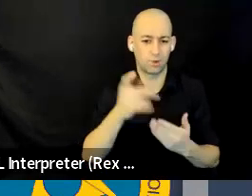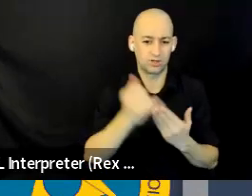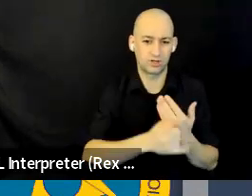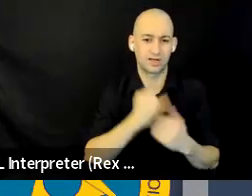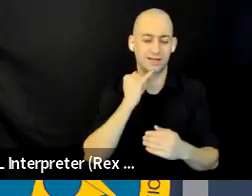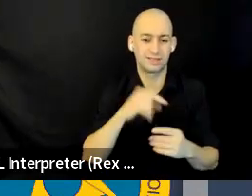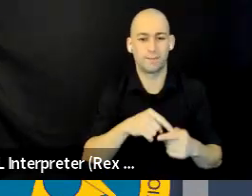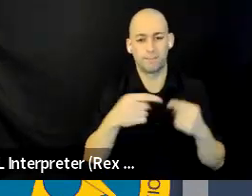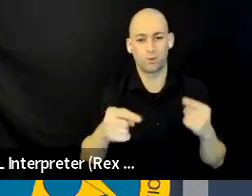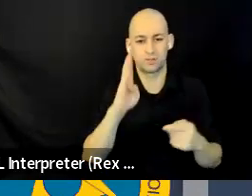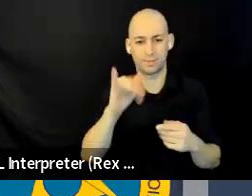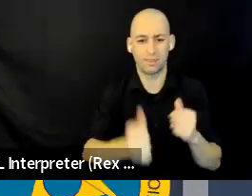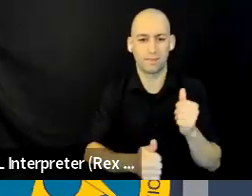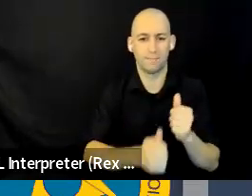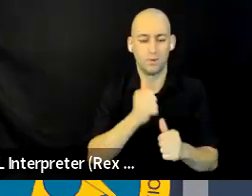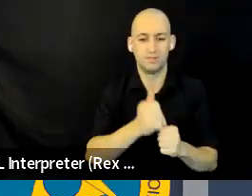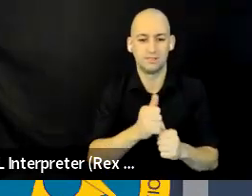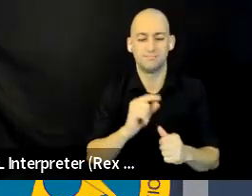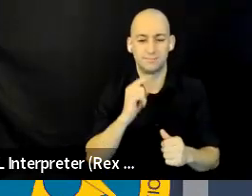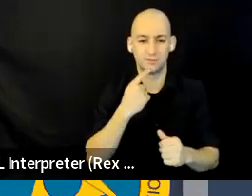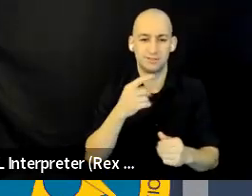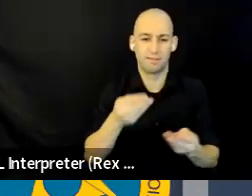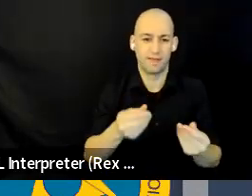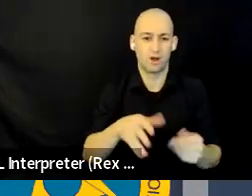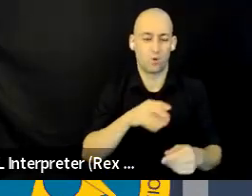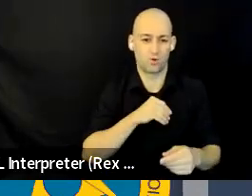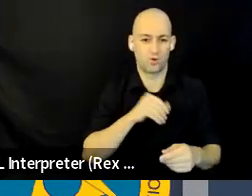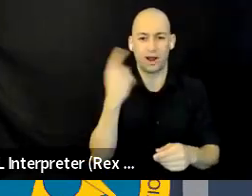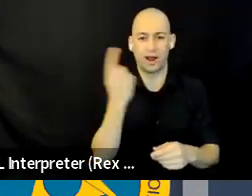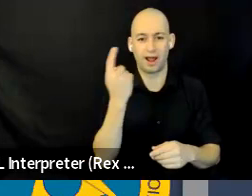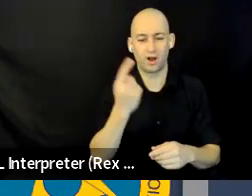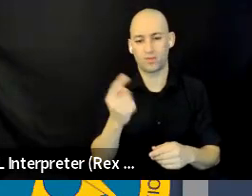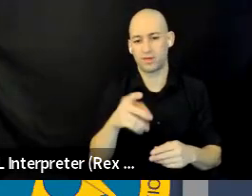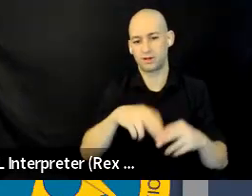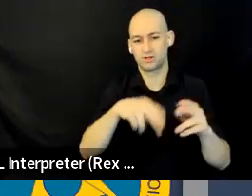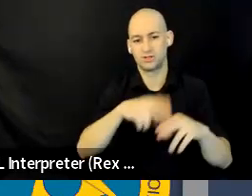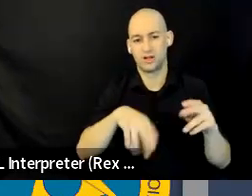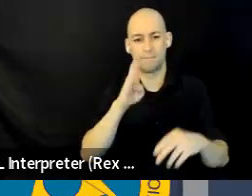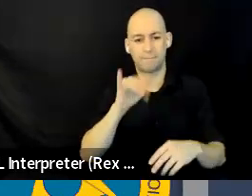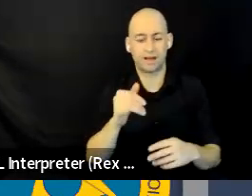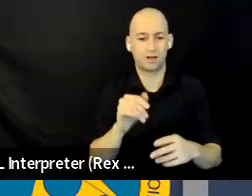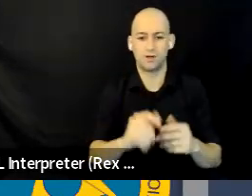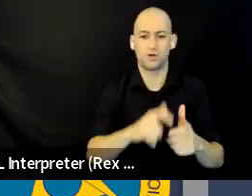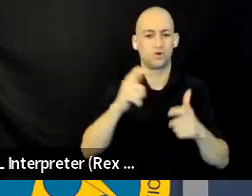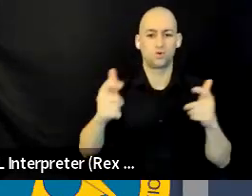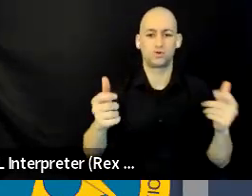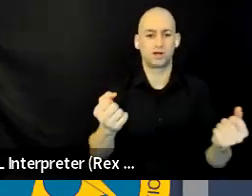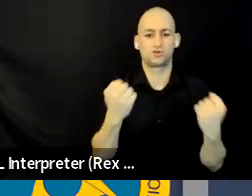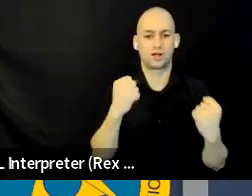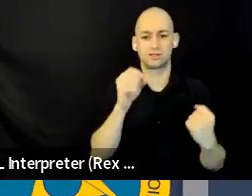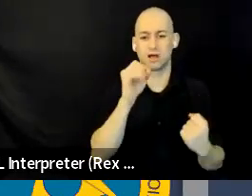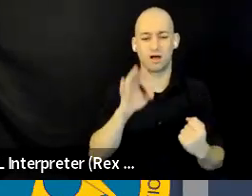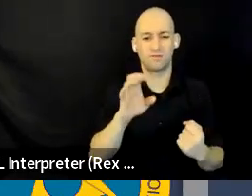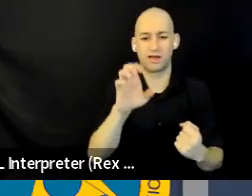most significant affected landowner and could only be constructed via a massive exercise of eminent domain power, as the trust will not consent